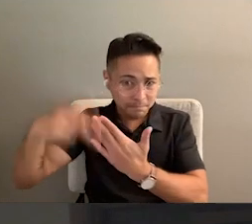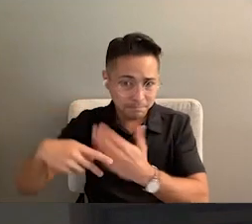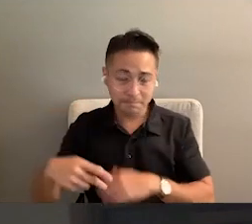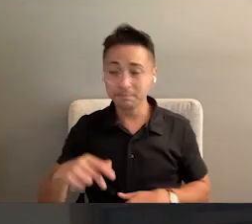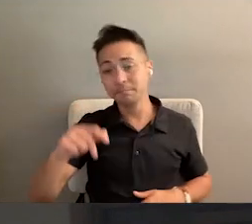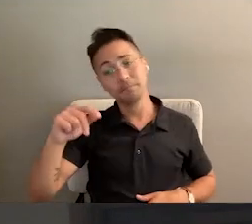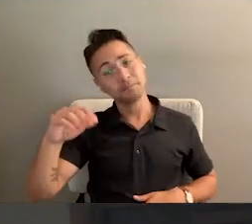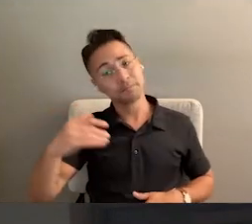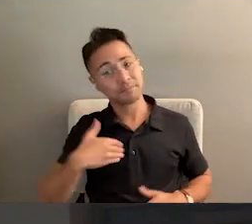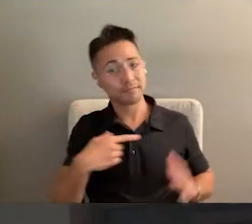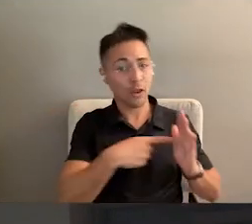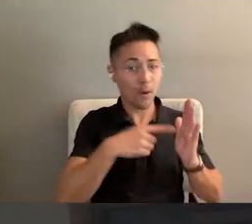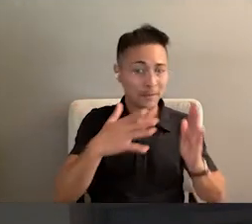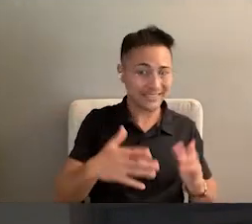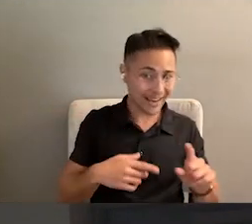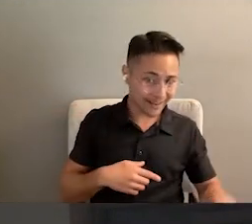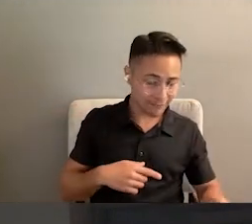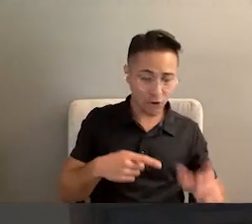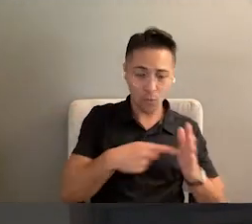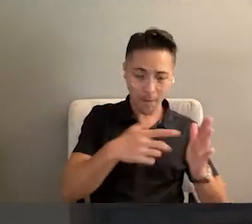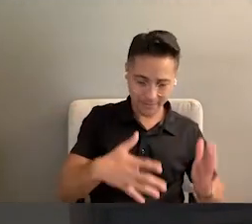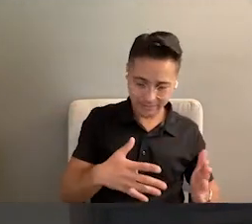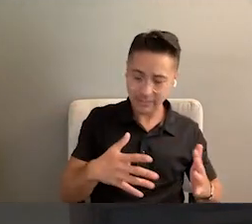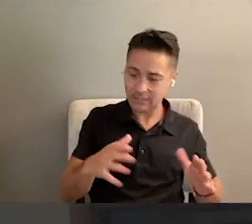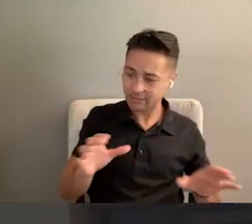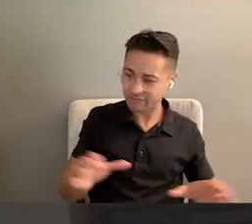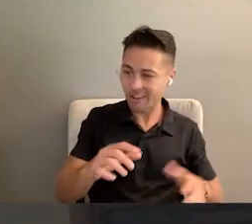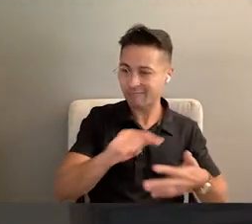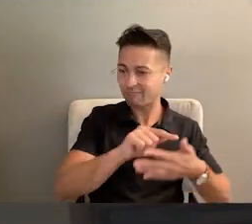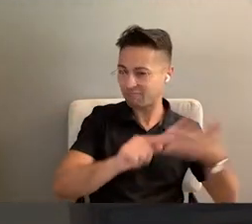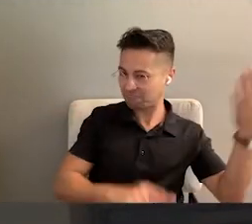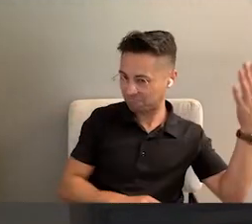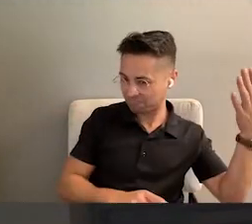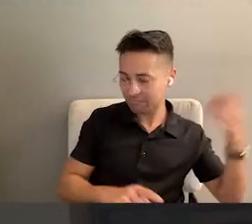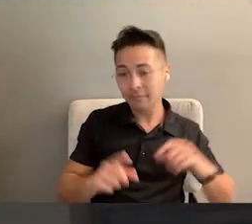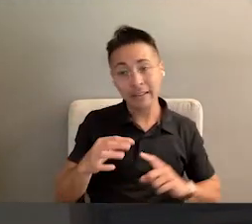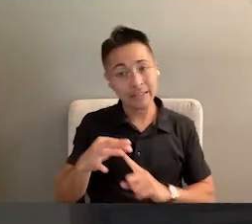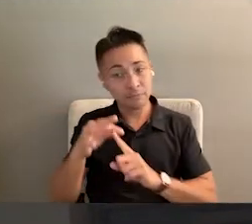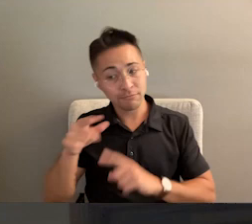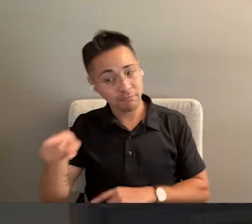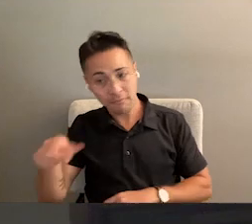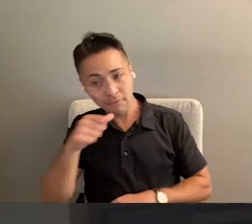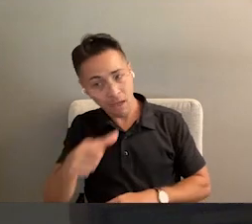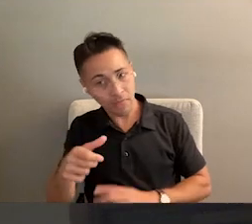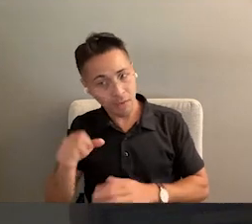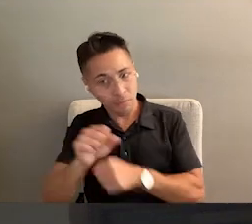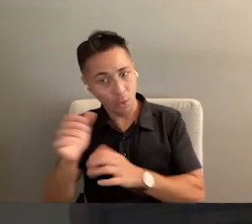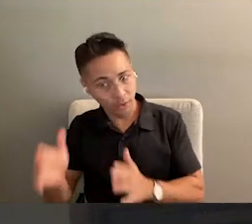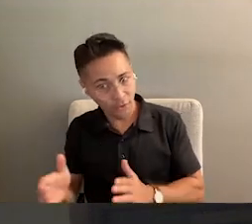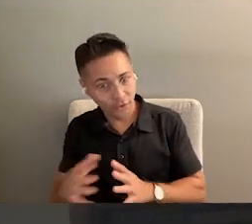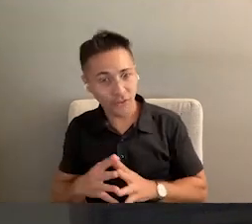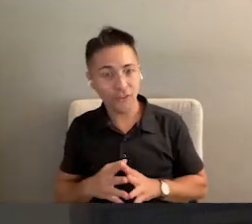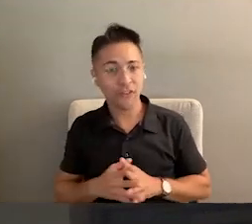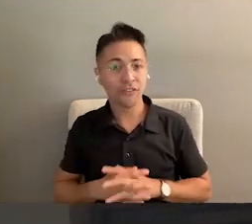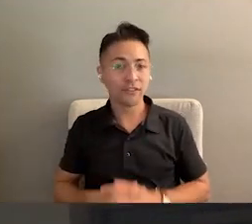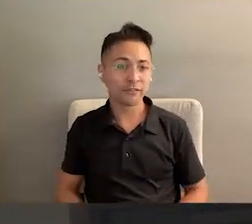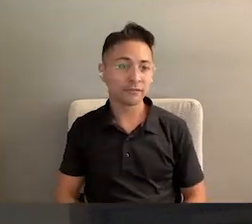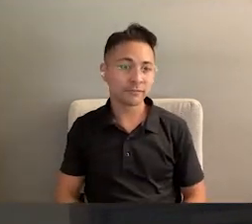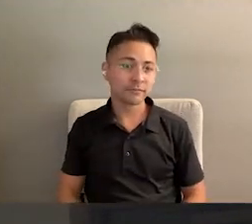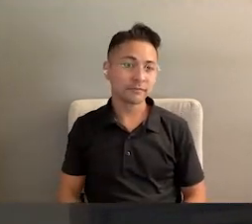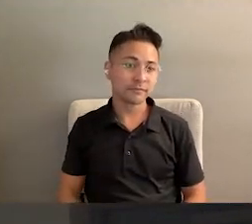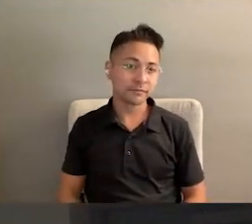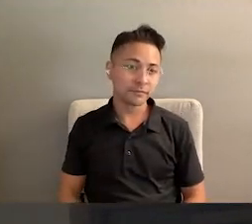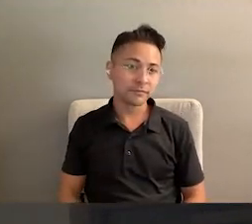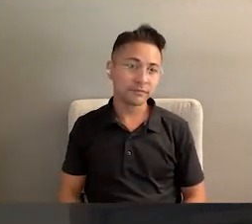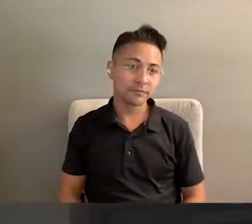They're also the manager of the CDC Plus program. If they have a representative, the representative does all of those things, with the exception of they're